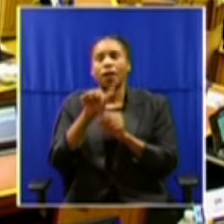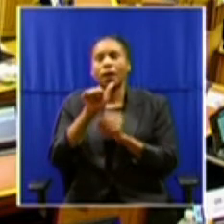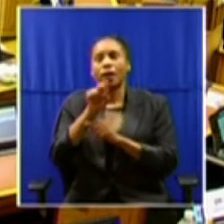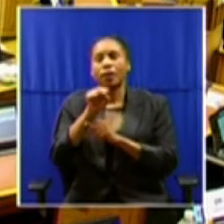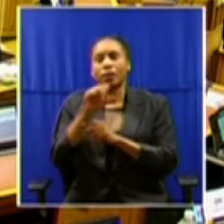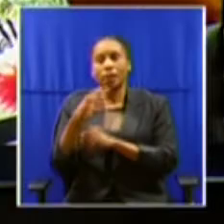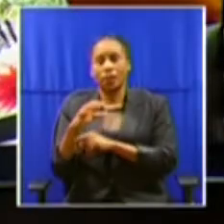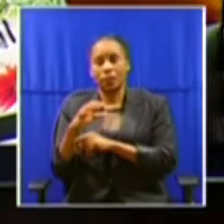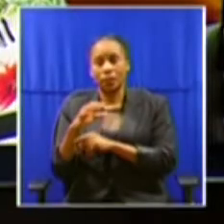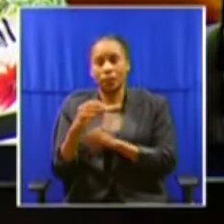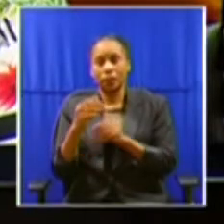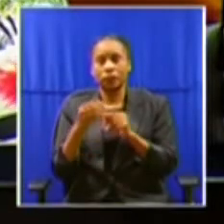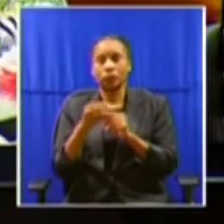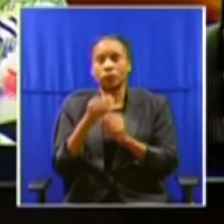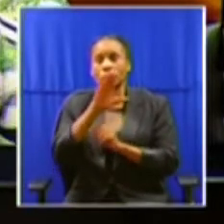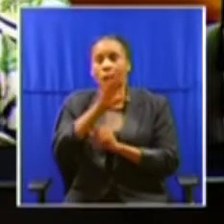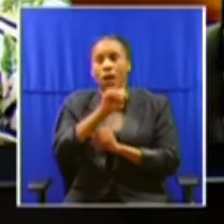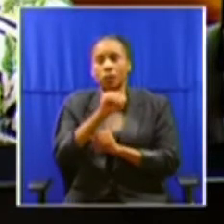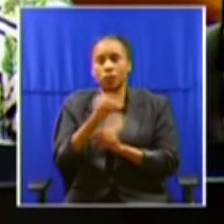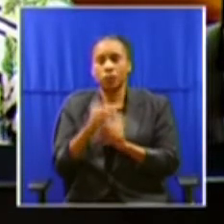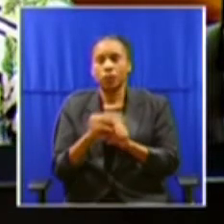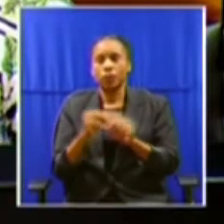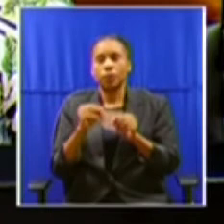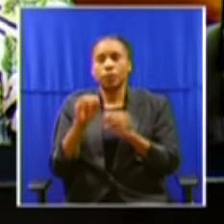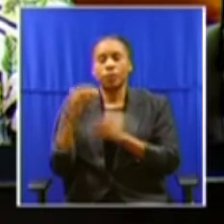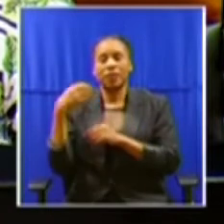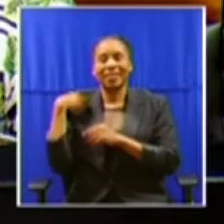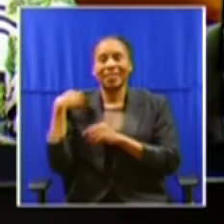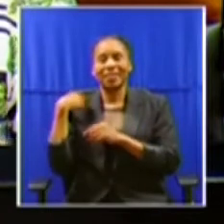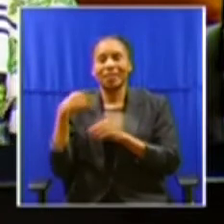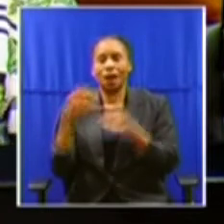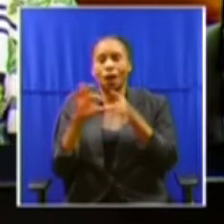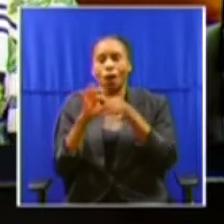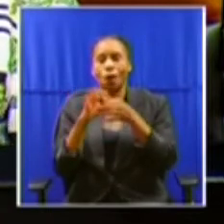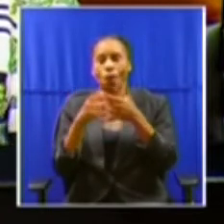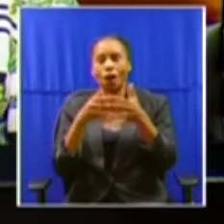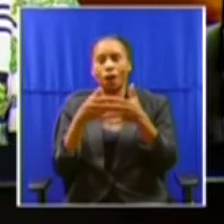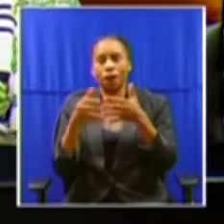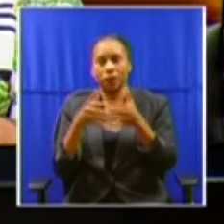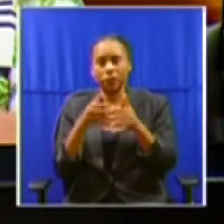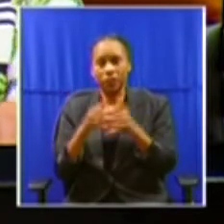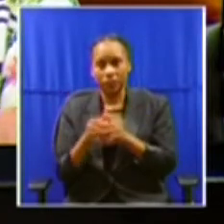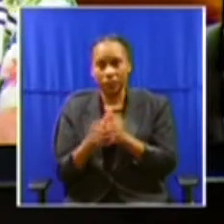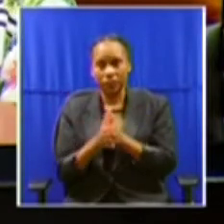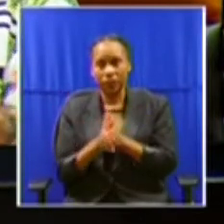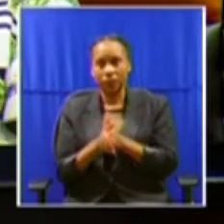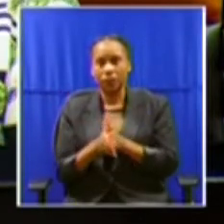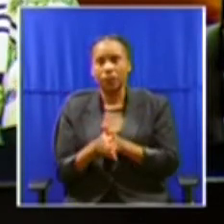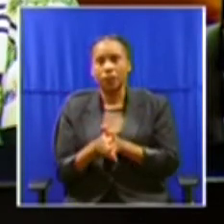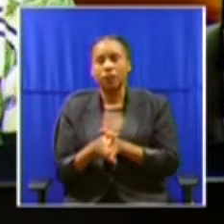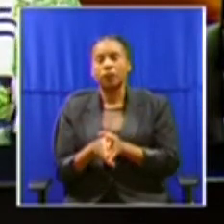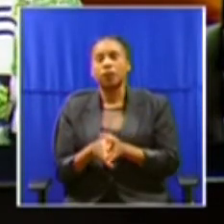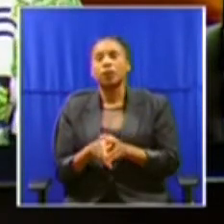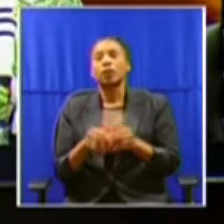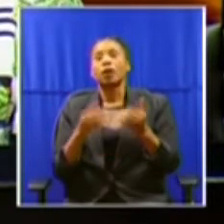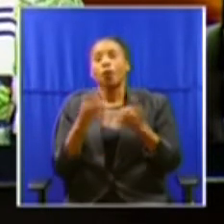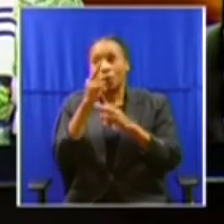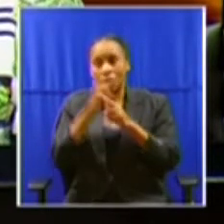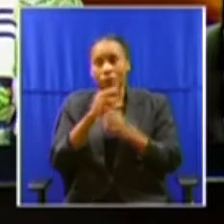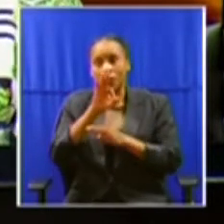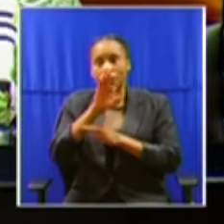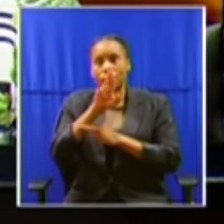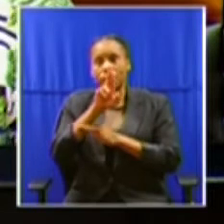of Home Affairs, as Honorable Frolick will be taking over. Thank you,